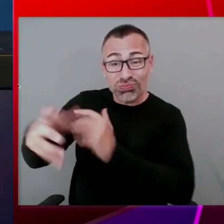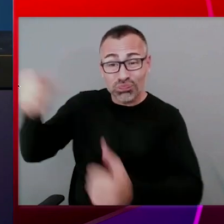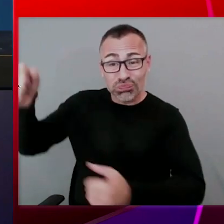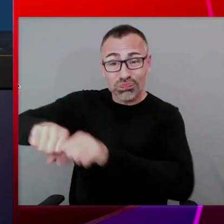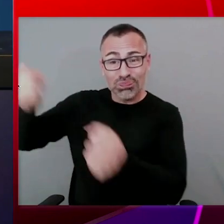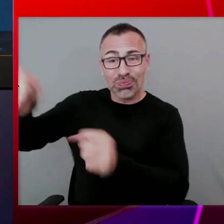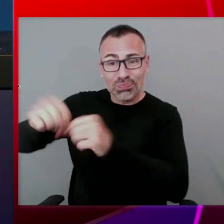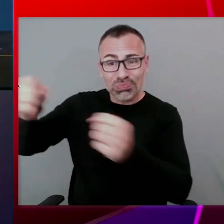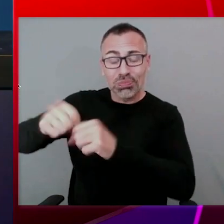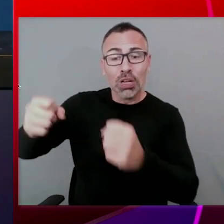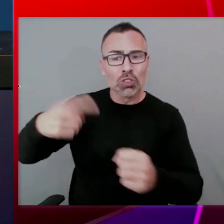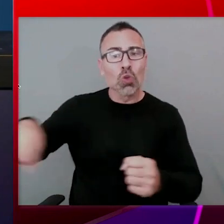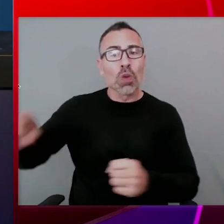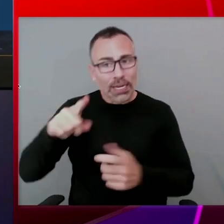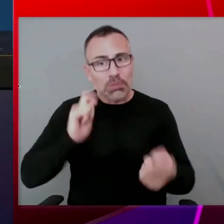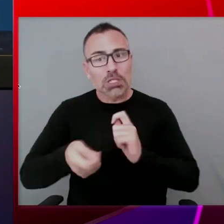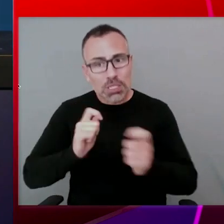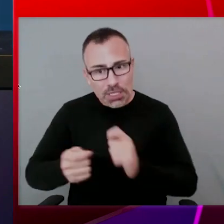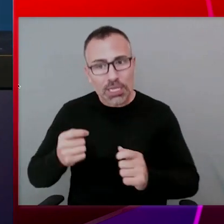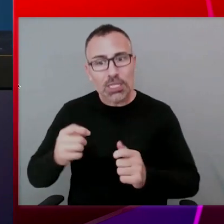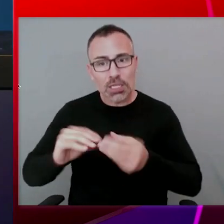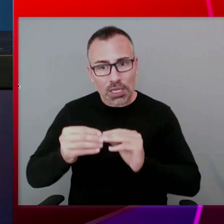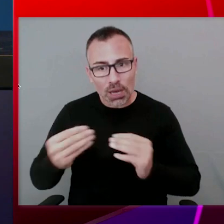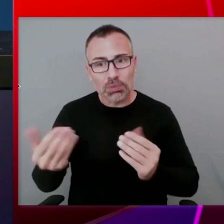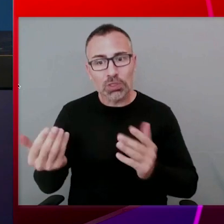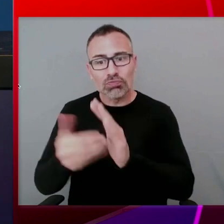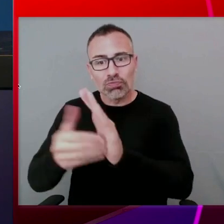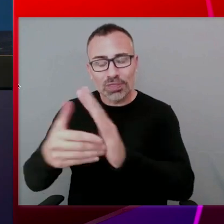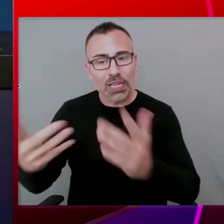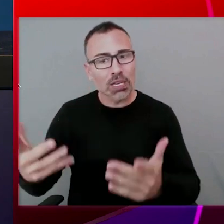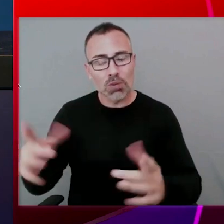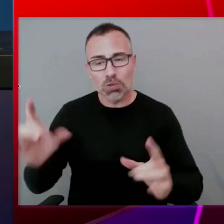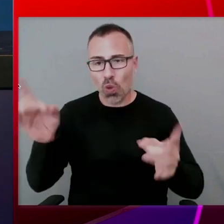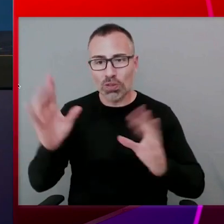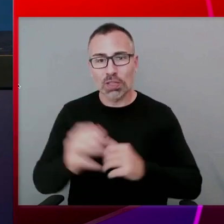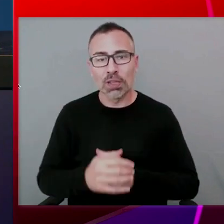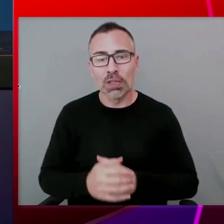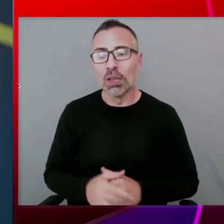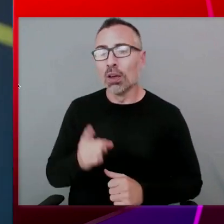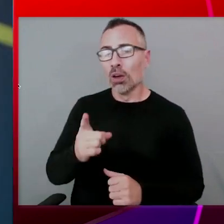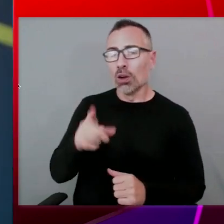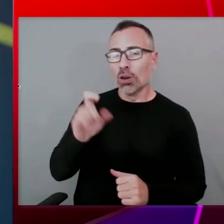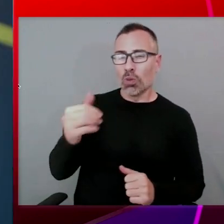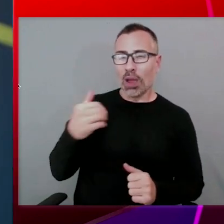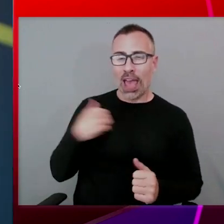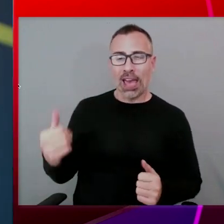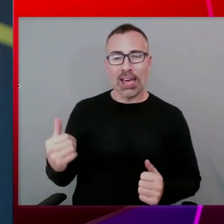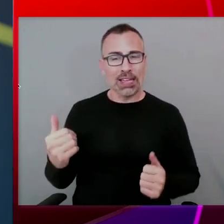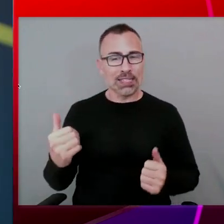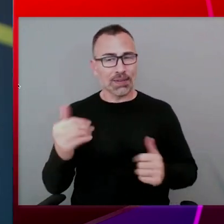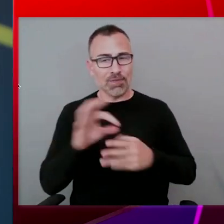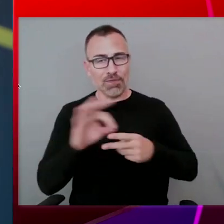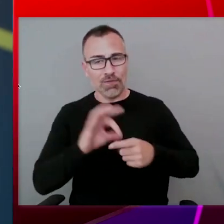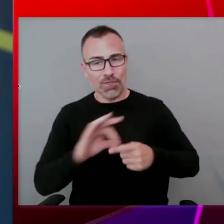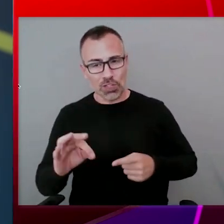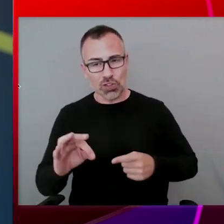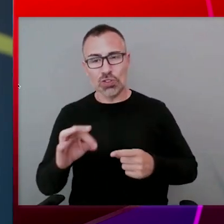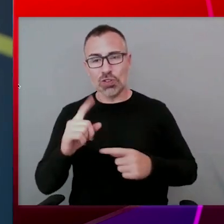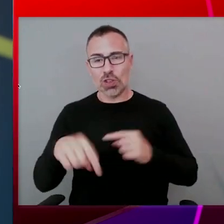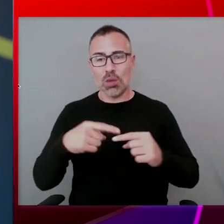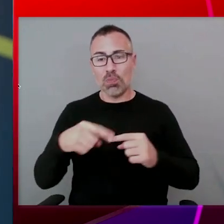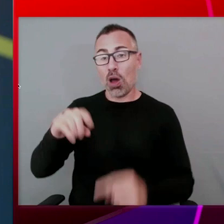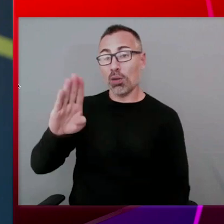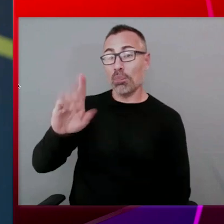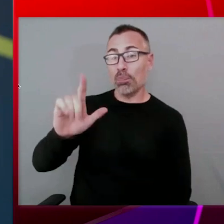actually sort of developed some features around blacklisting. So we found that as these numbers were going up and people were finding refuge through these